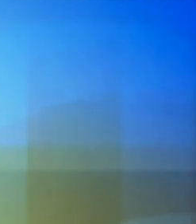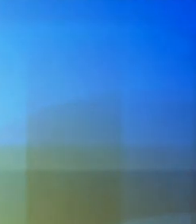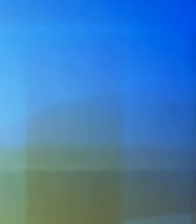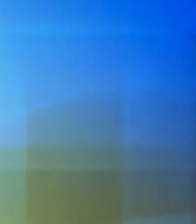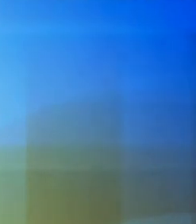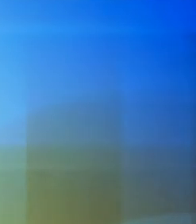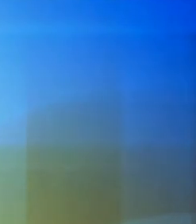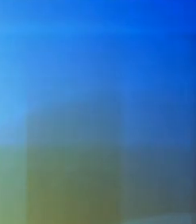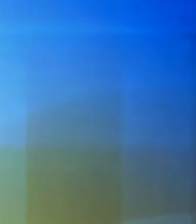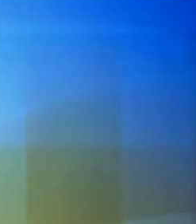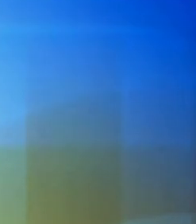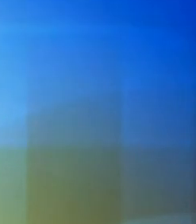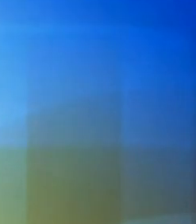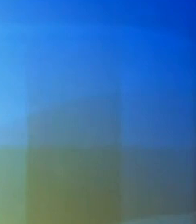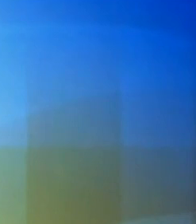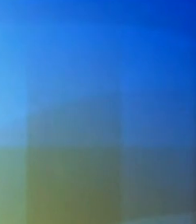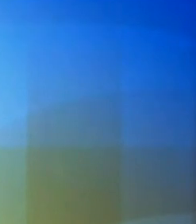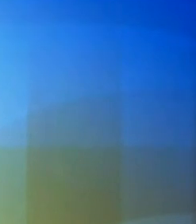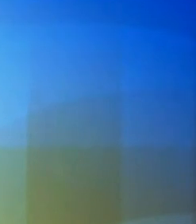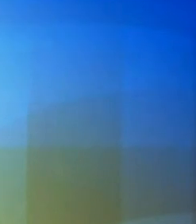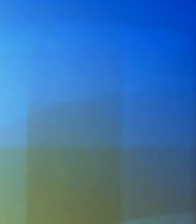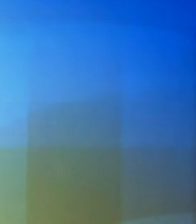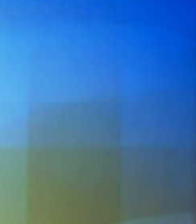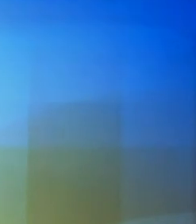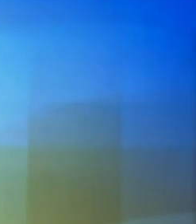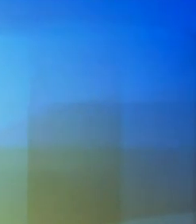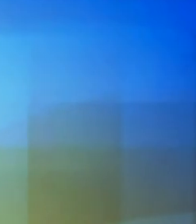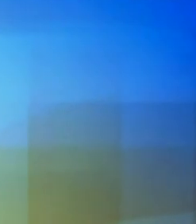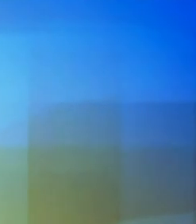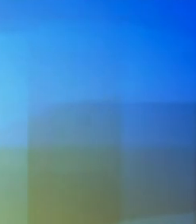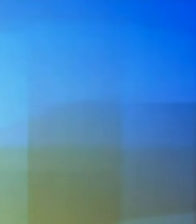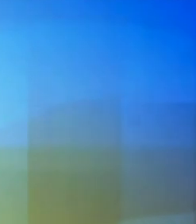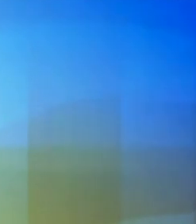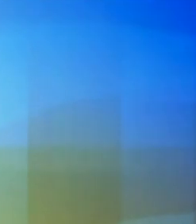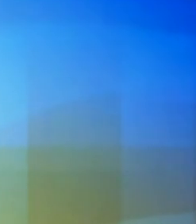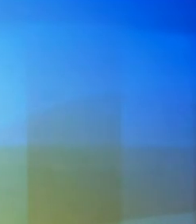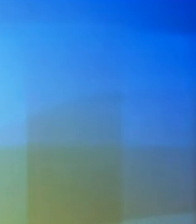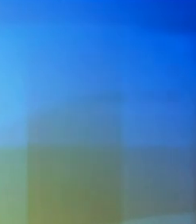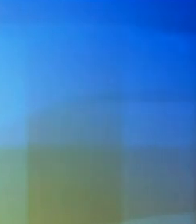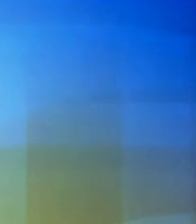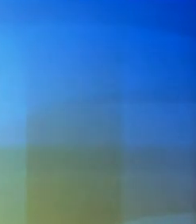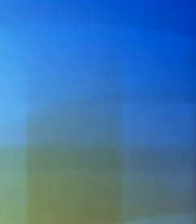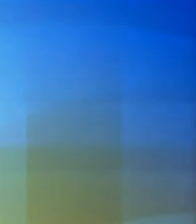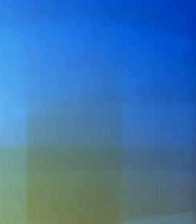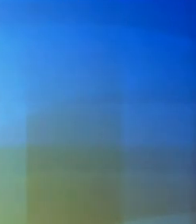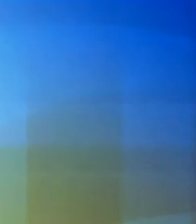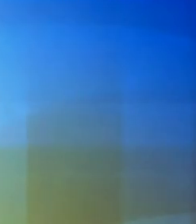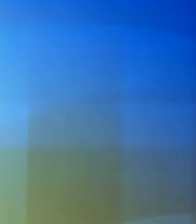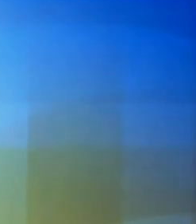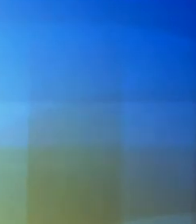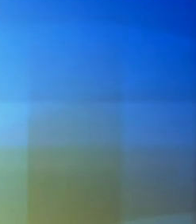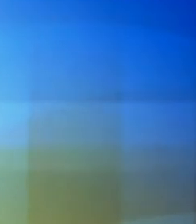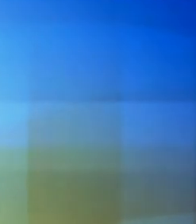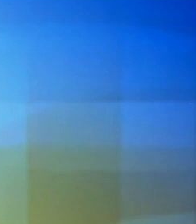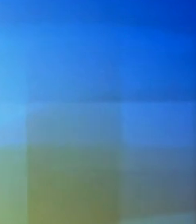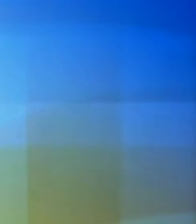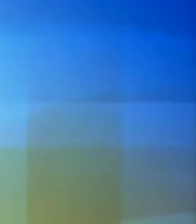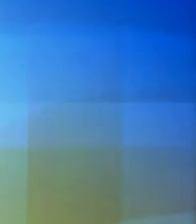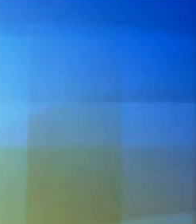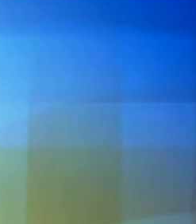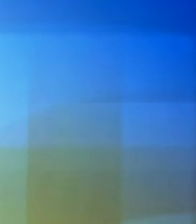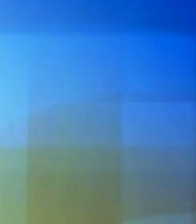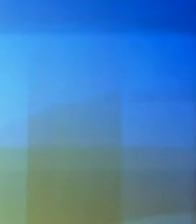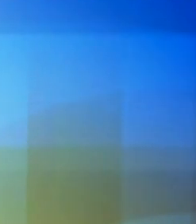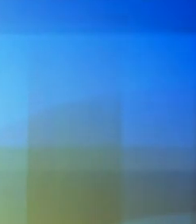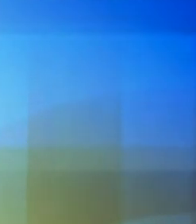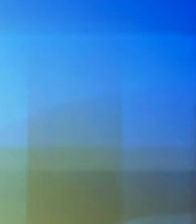rusty projectiles and threatening to leak for decades has been destroyed in Madison County. The GB, or sarin gas agent,